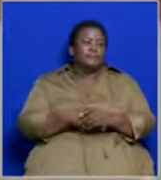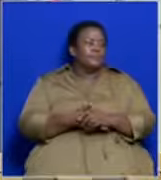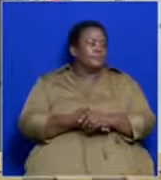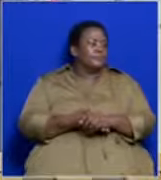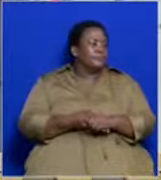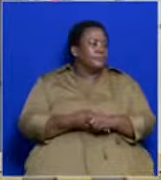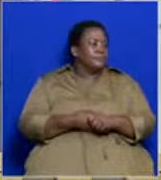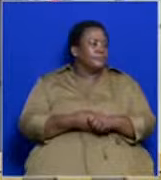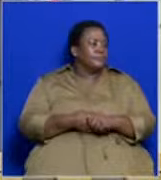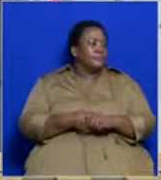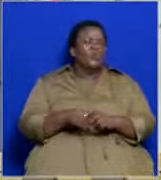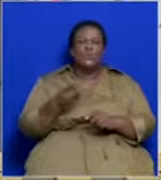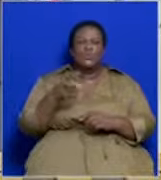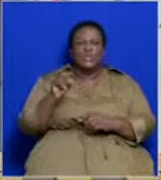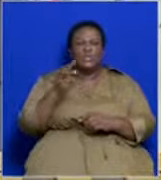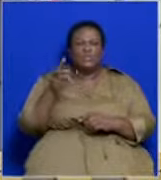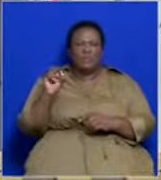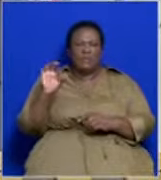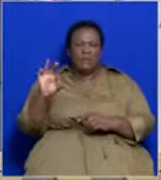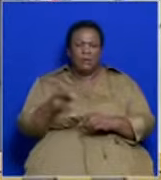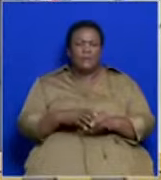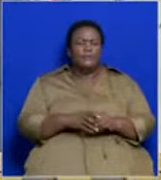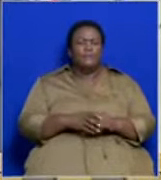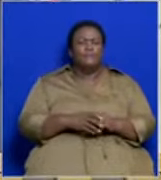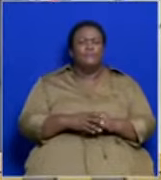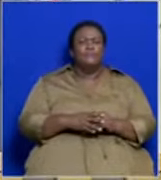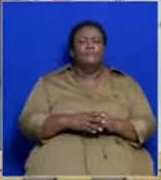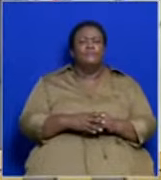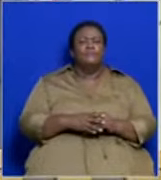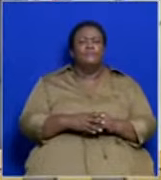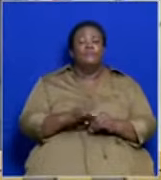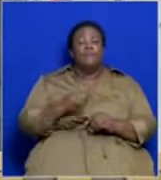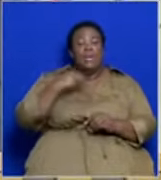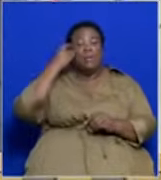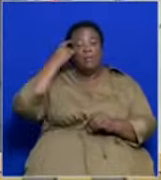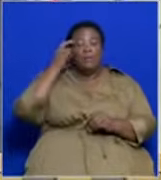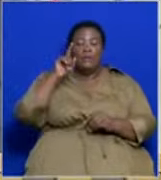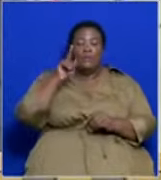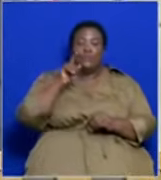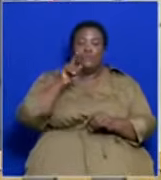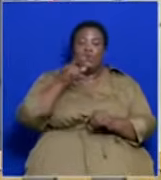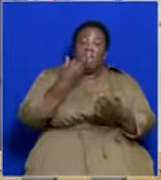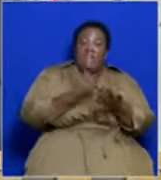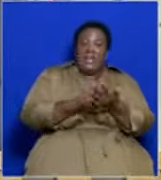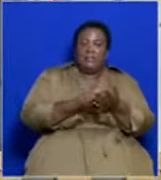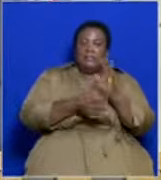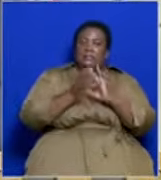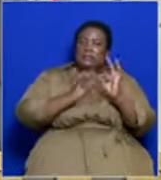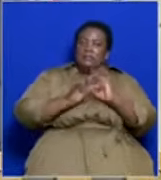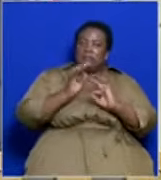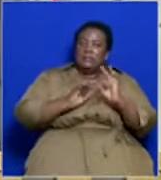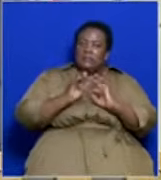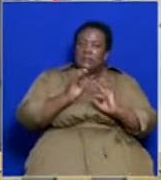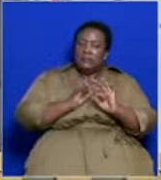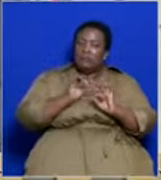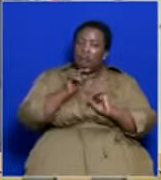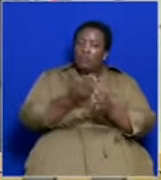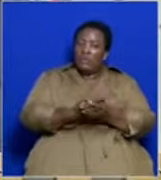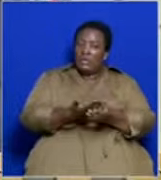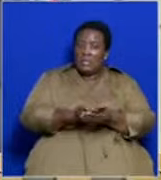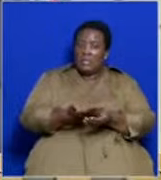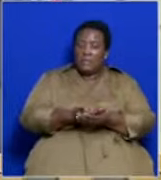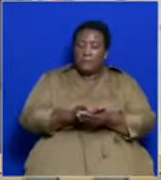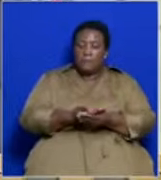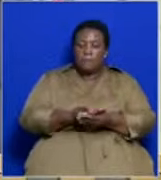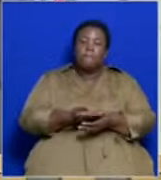I think you set out the facts regarding this case. So if you could just